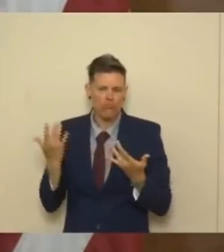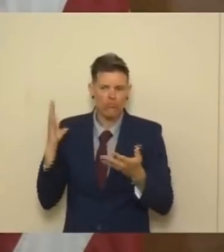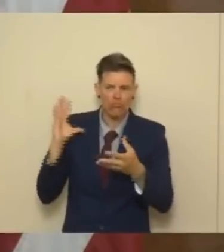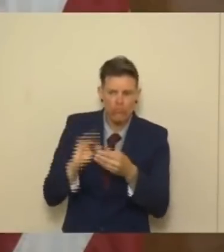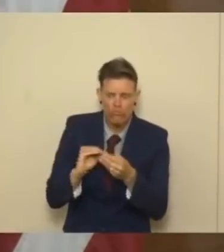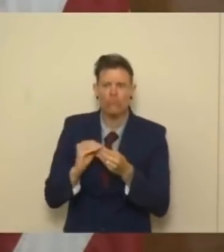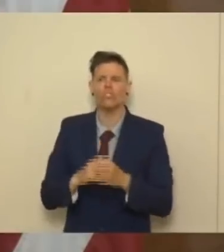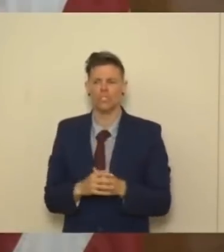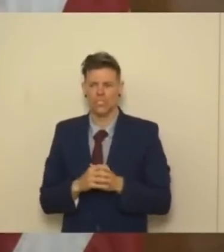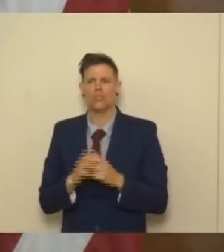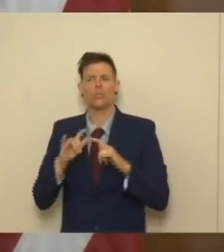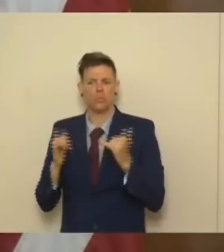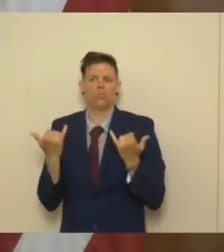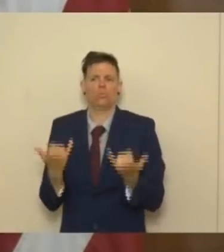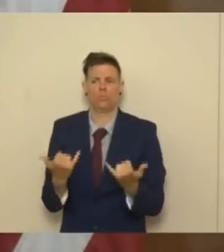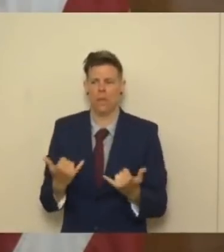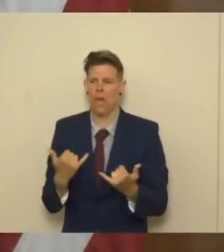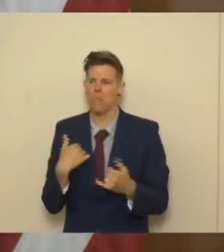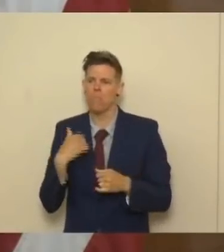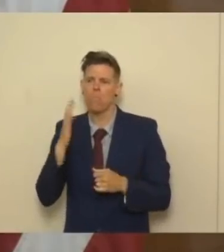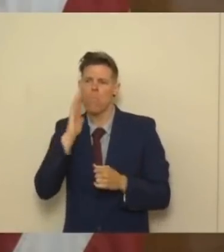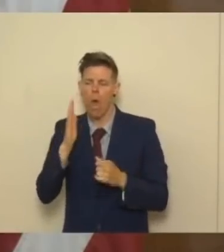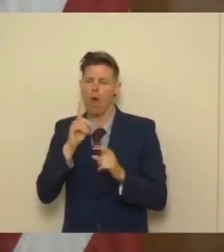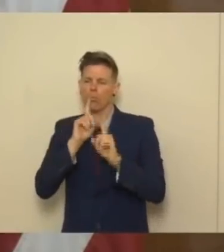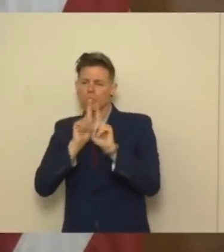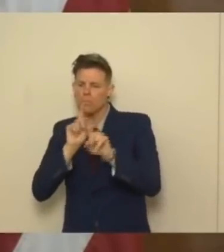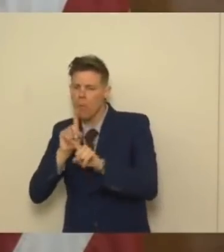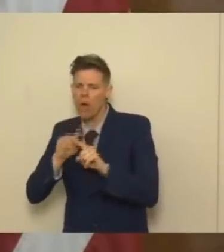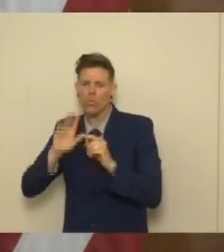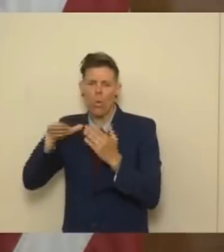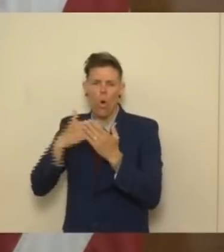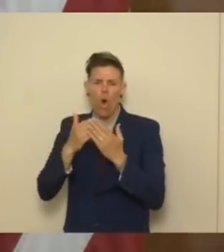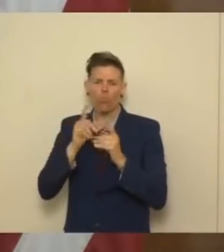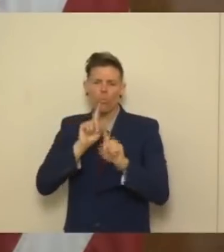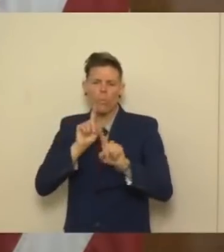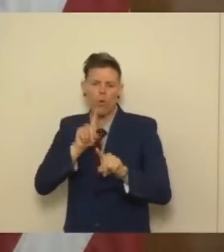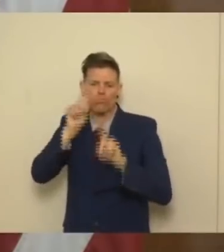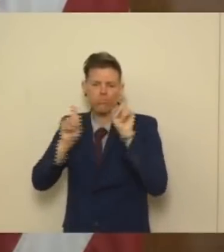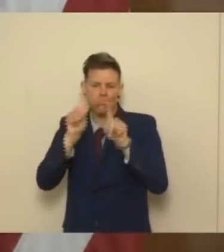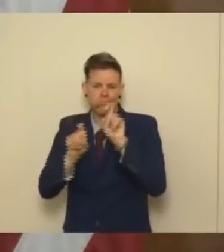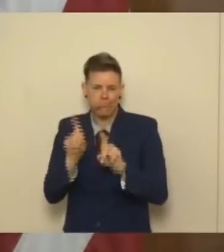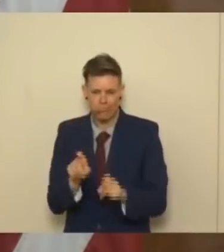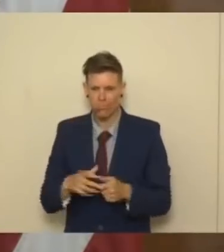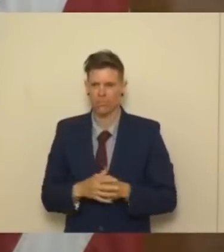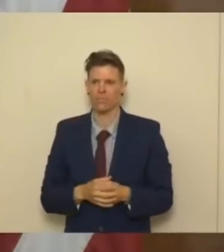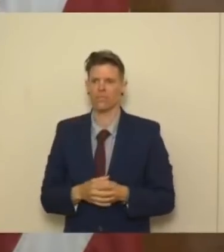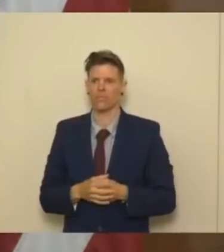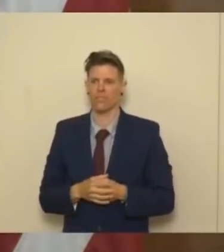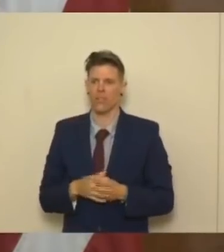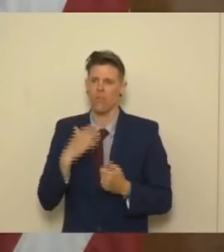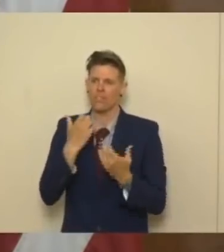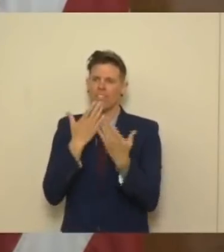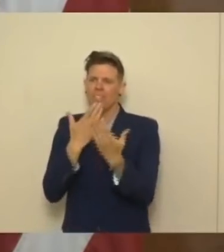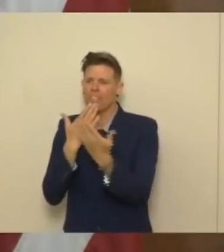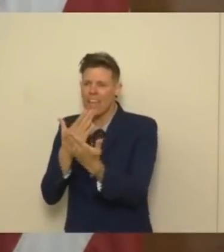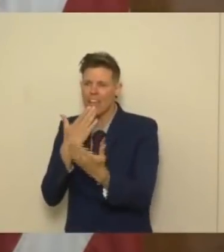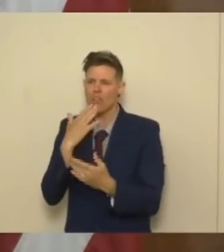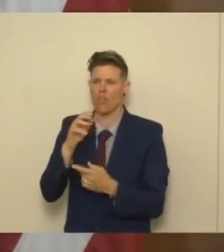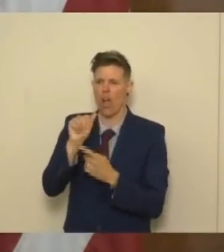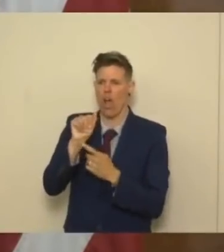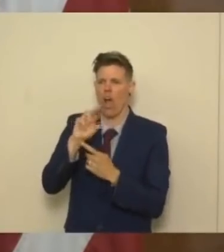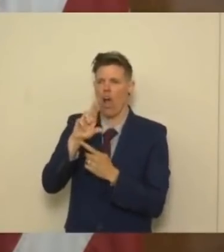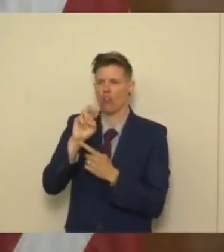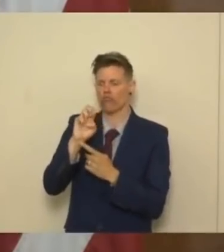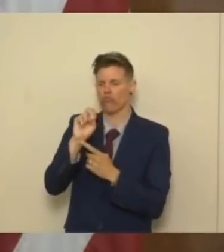today. I want to thank the person who made this incredible mask, Aurelia Davila from Ruidoso.